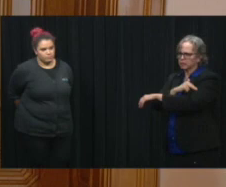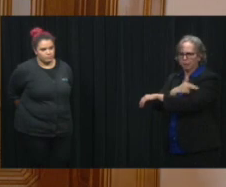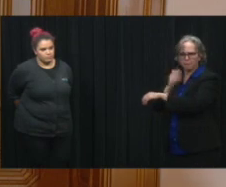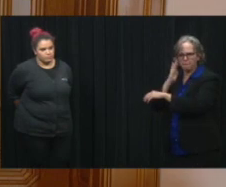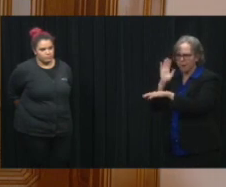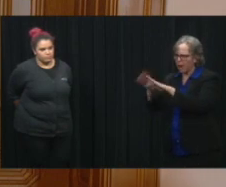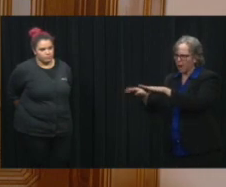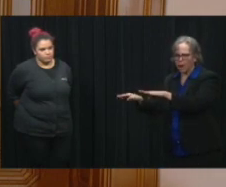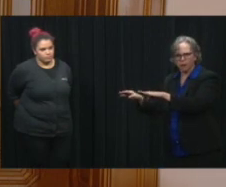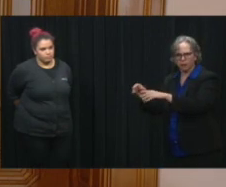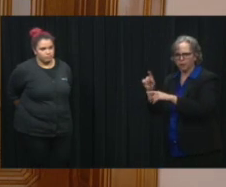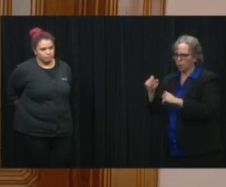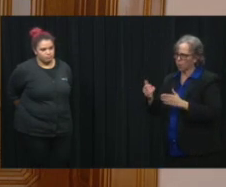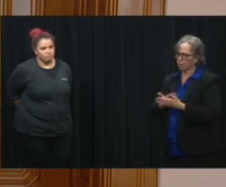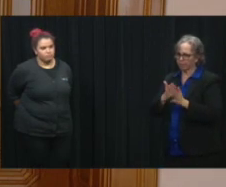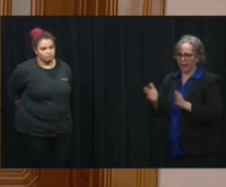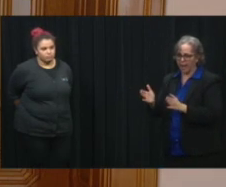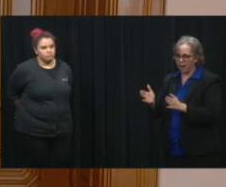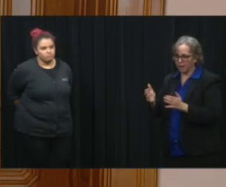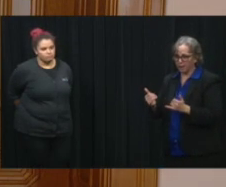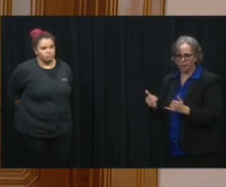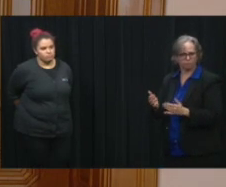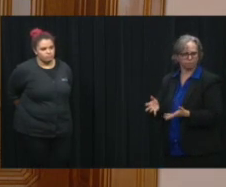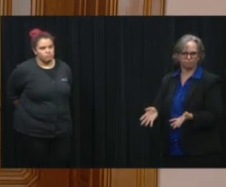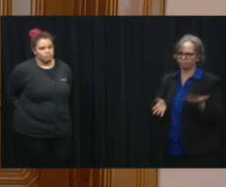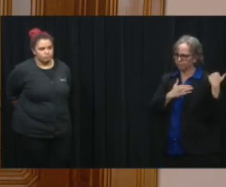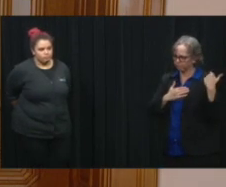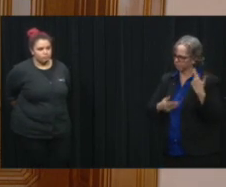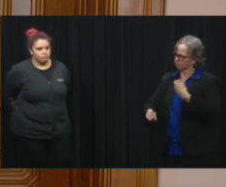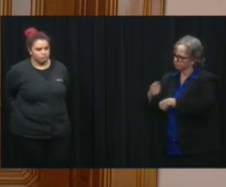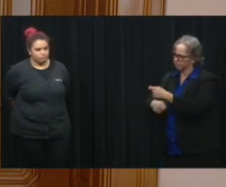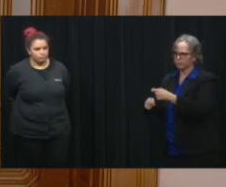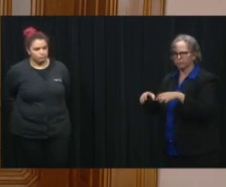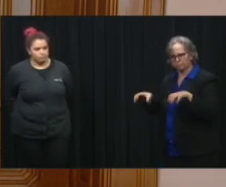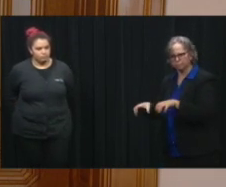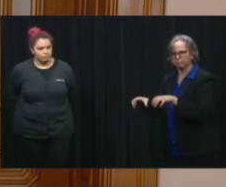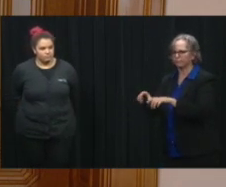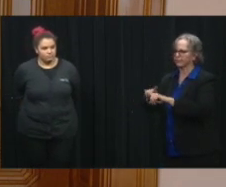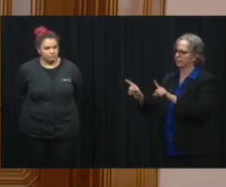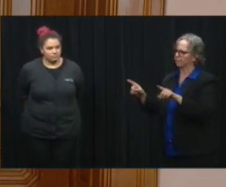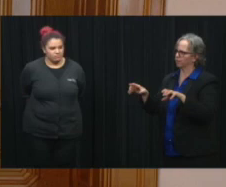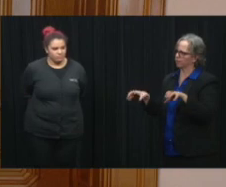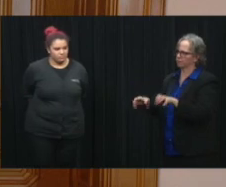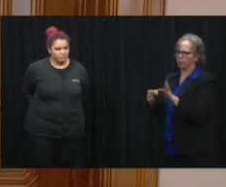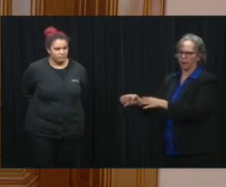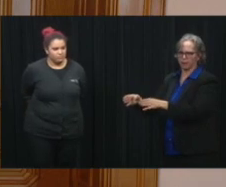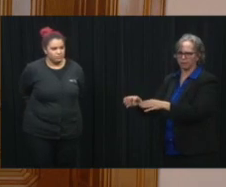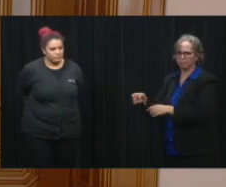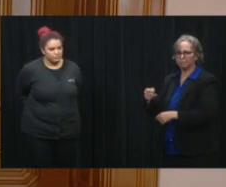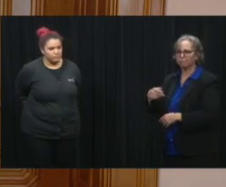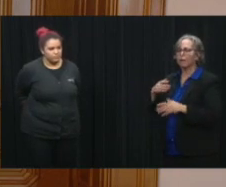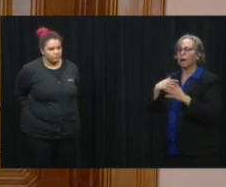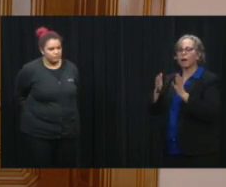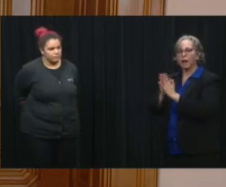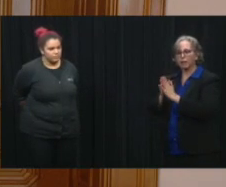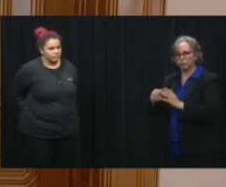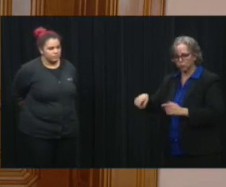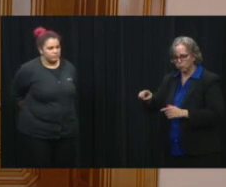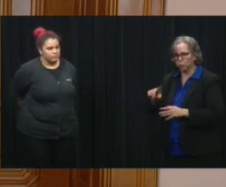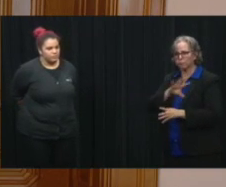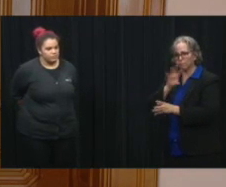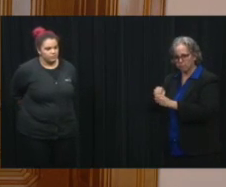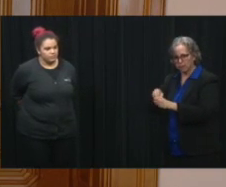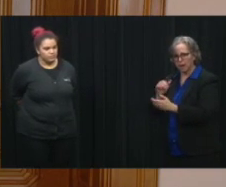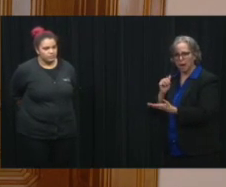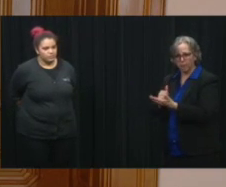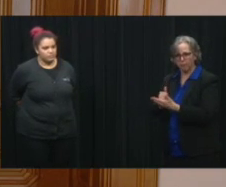that. We're asking everyone to continue to help by following the physical distancing that